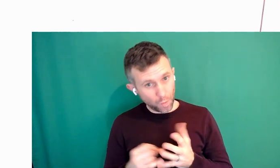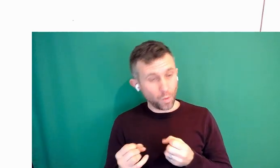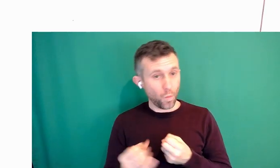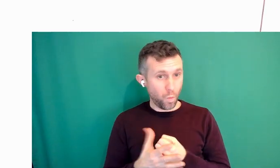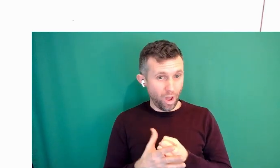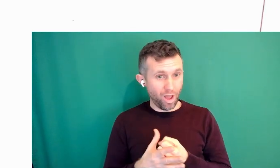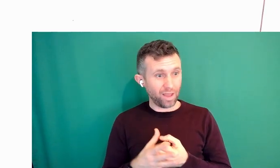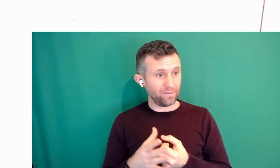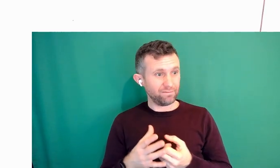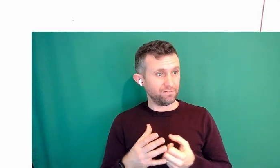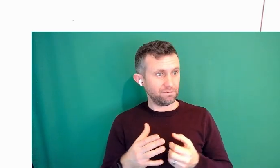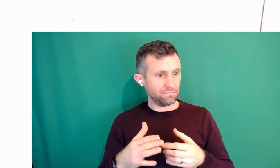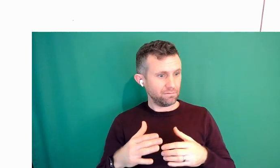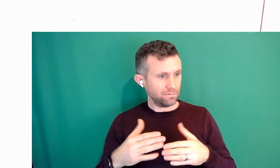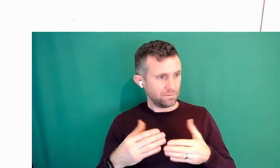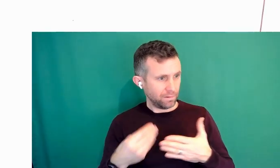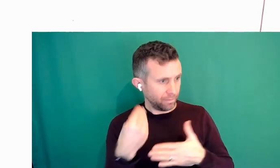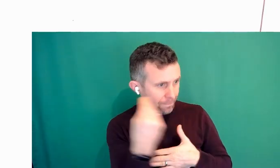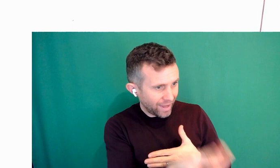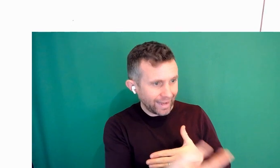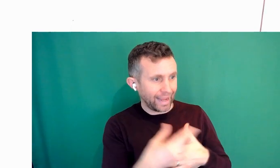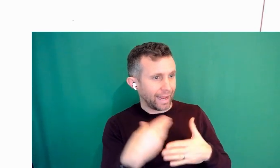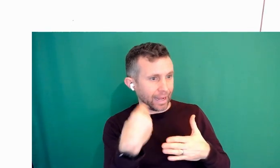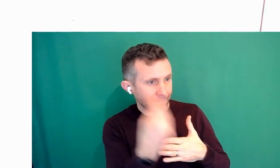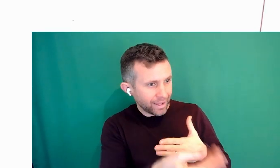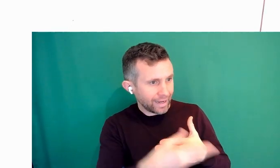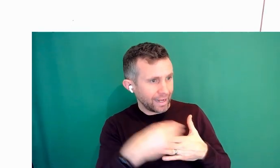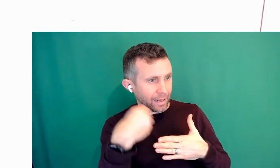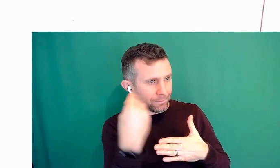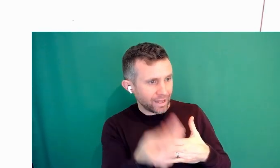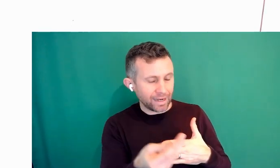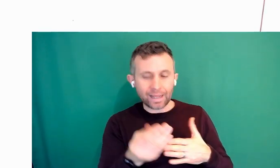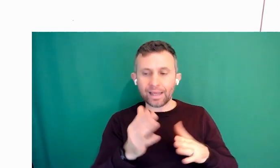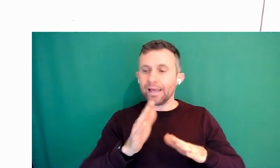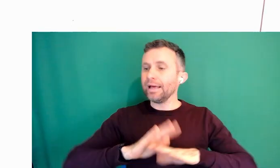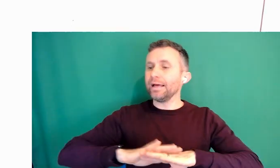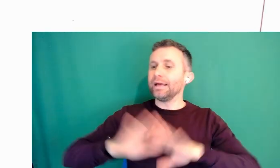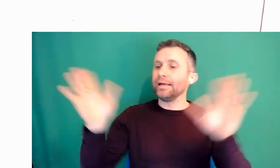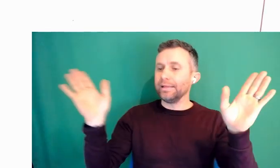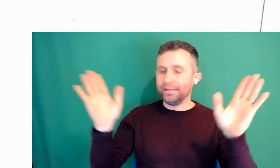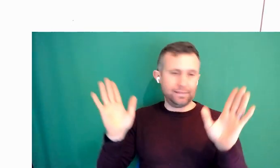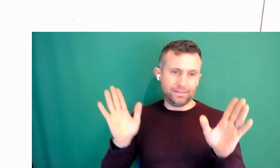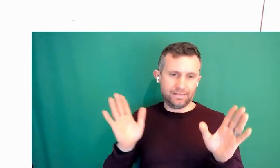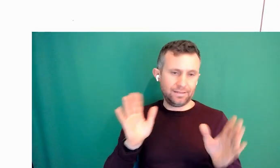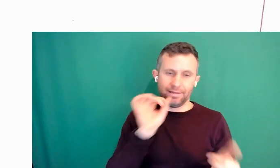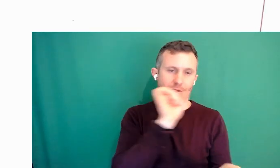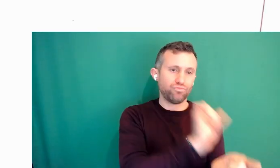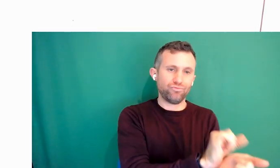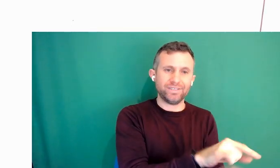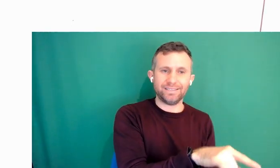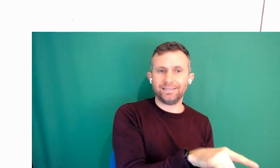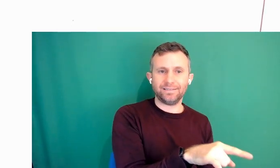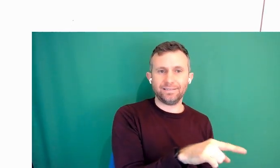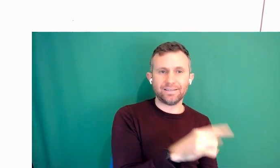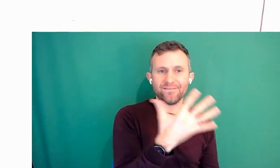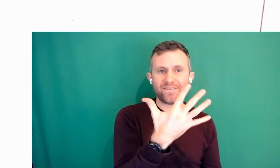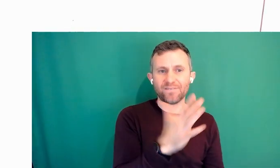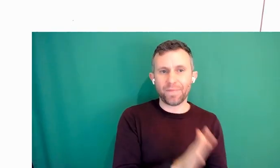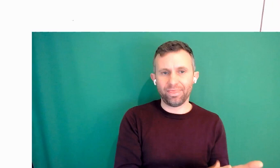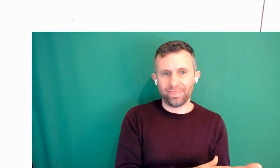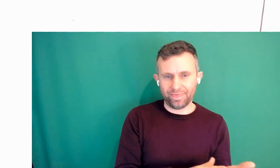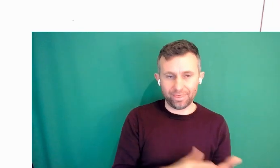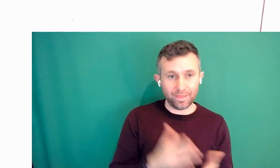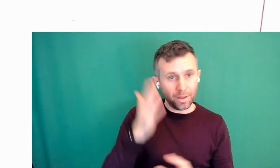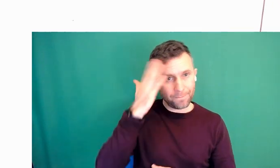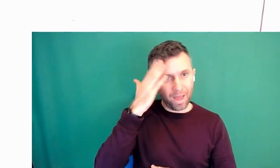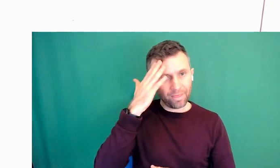Mm-hmm. Soane was very offended, but didn't know who to get angry at. Then the article continued 2 weeks